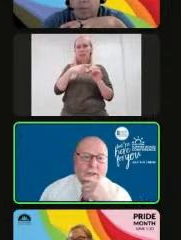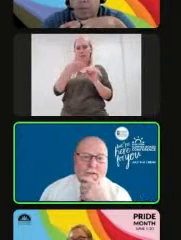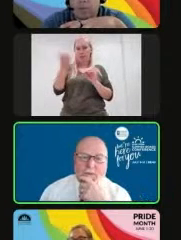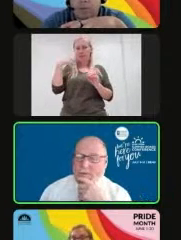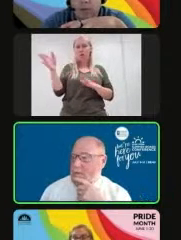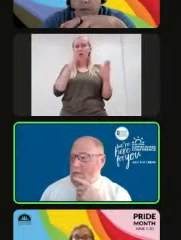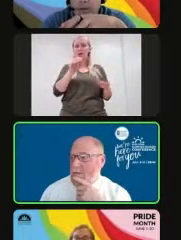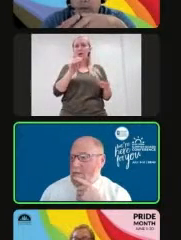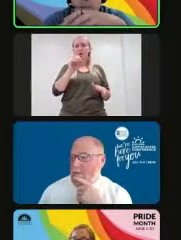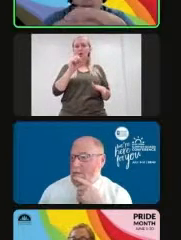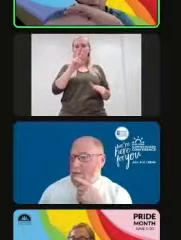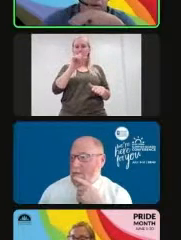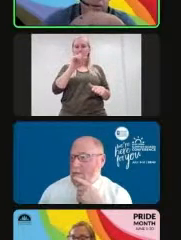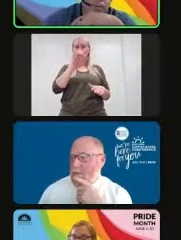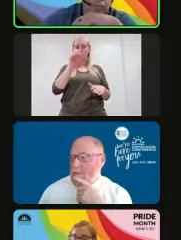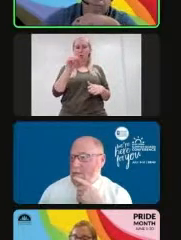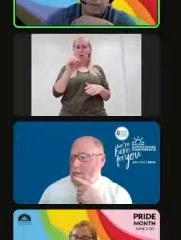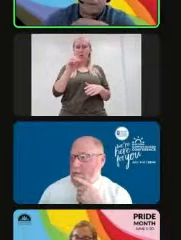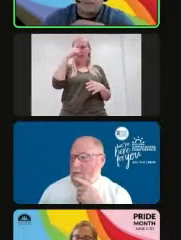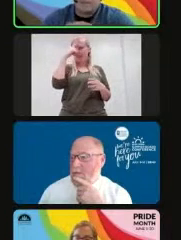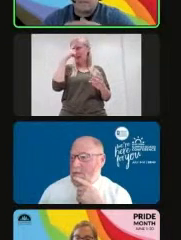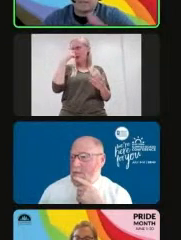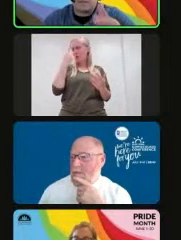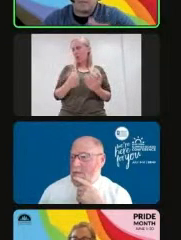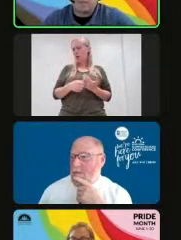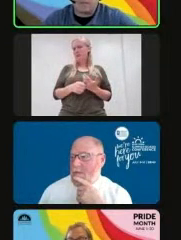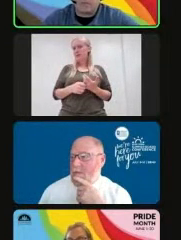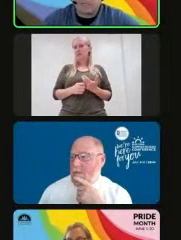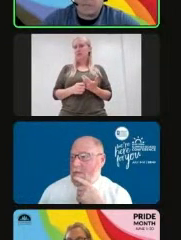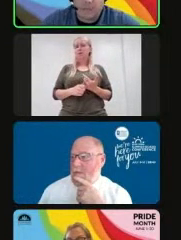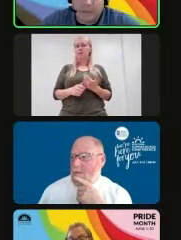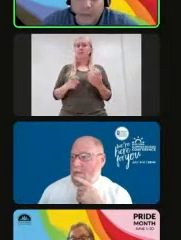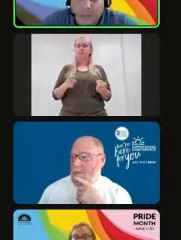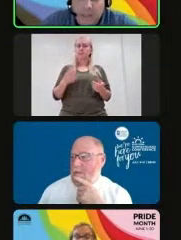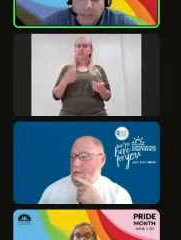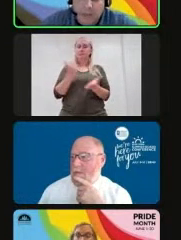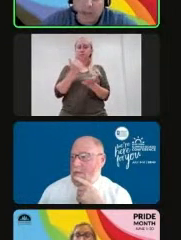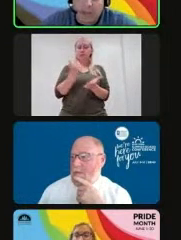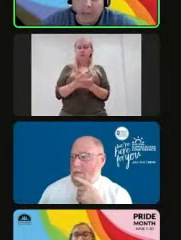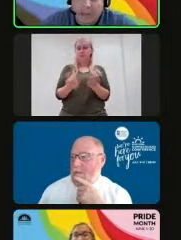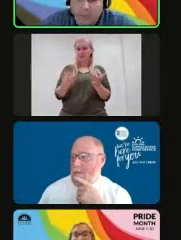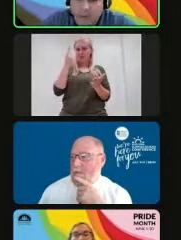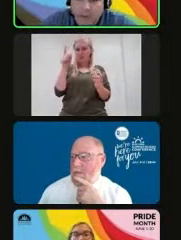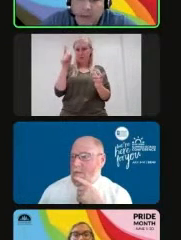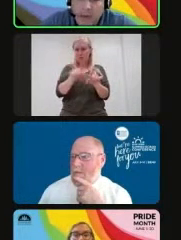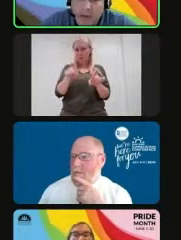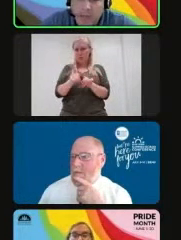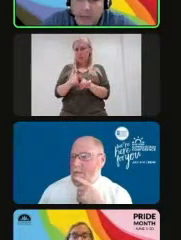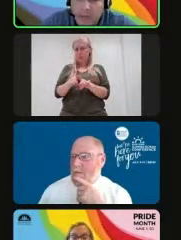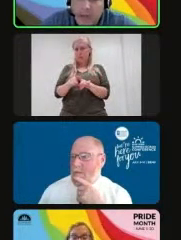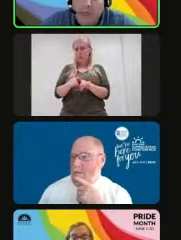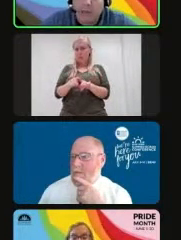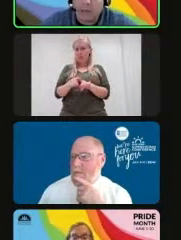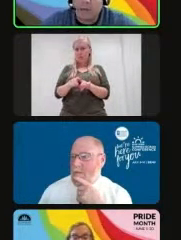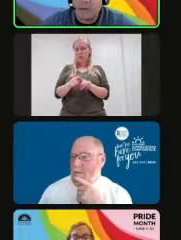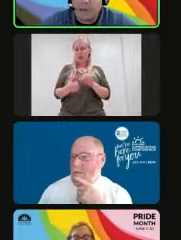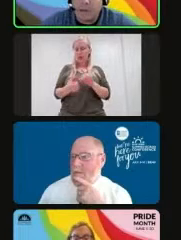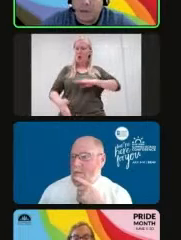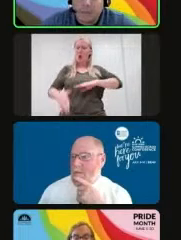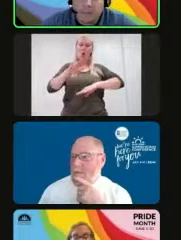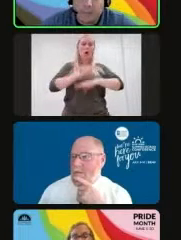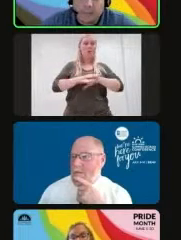Osvaldo. And I think one of these, what's helpful to understand as well, I think even in like an onboard training,